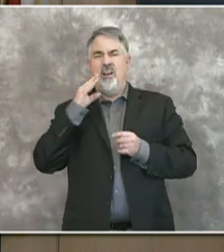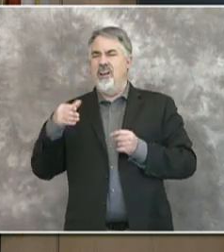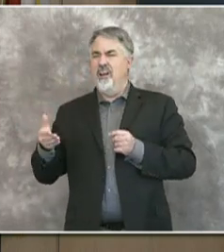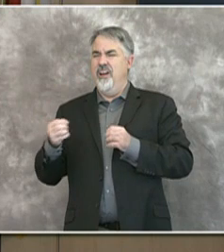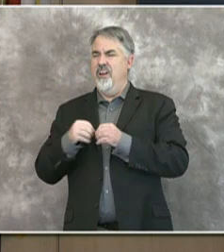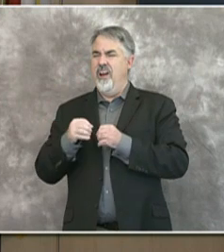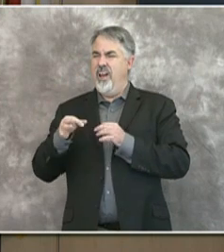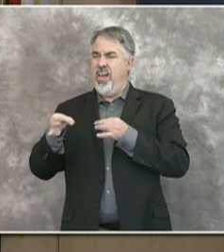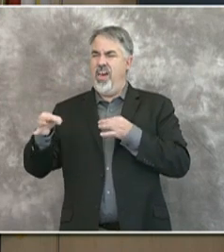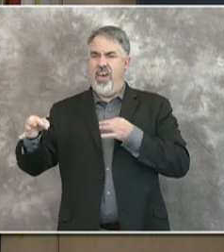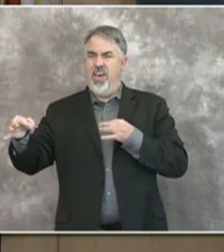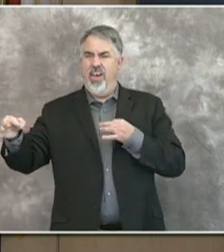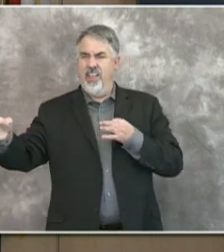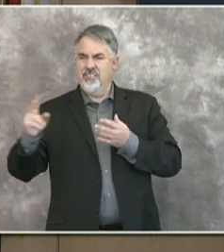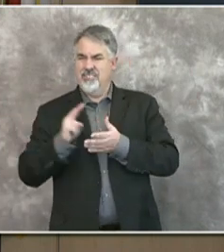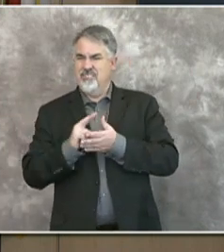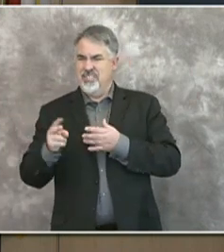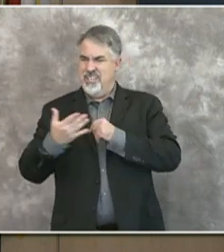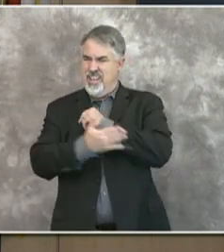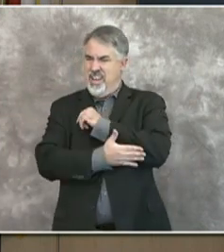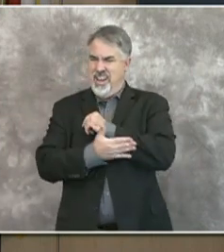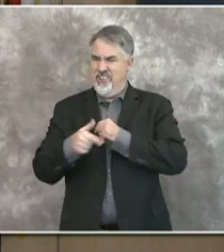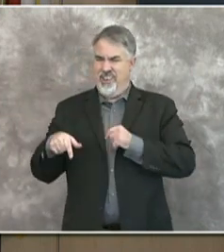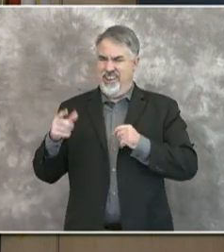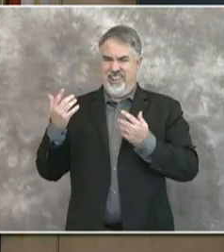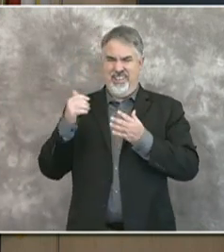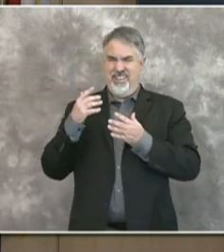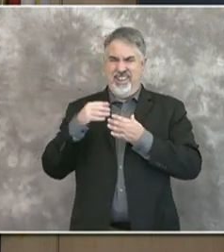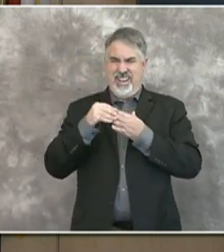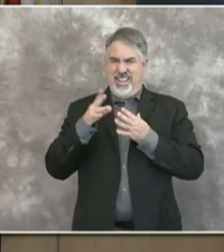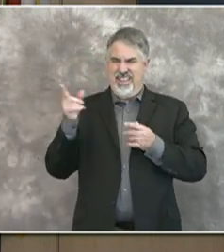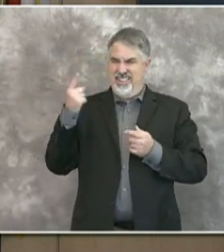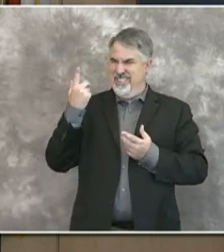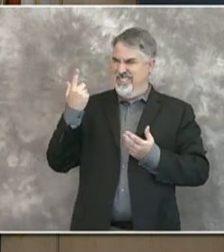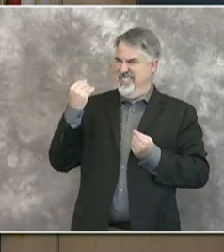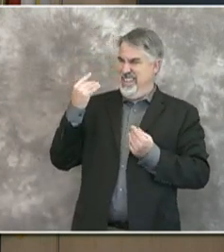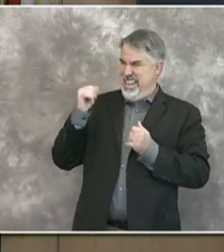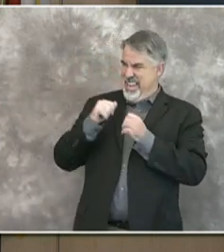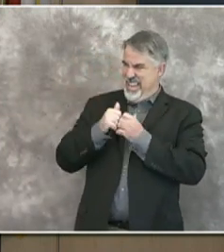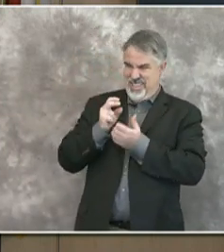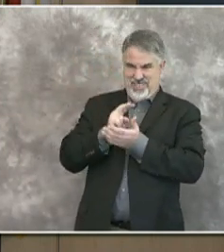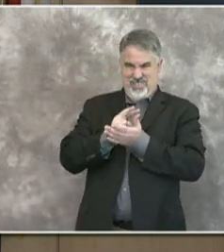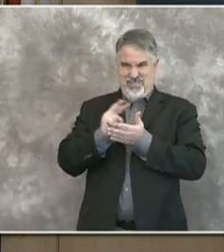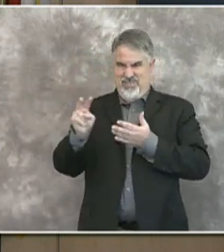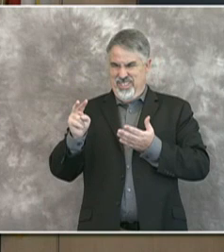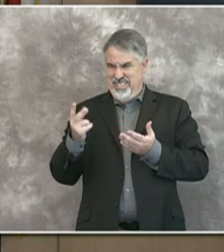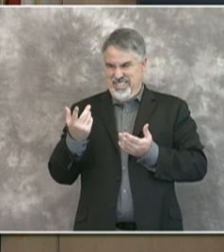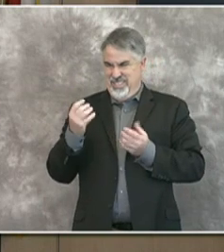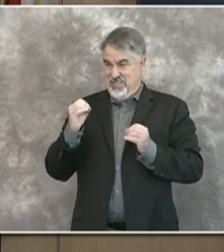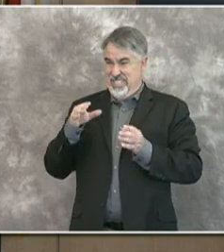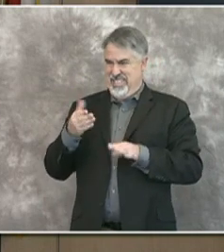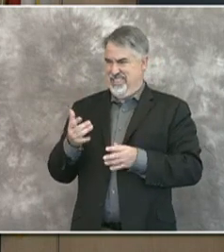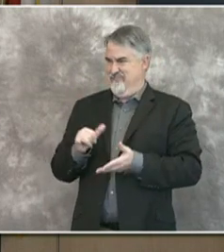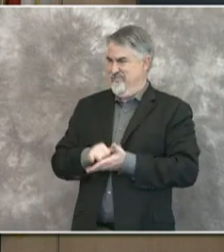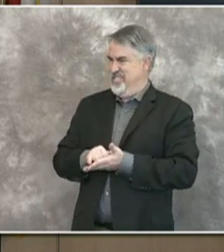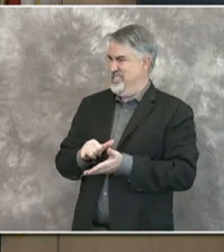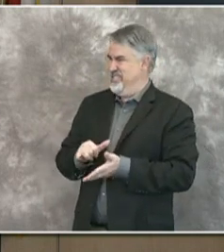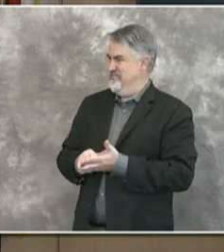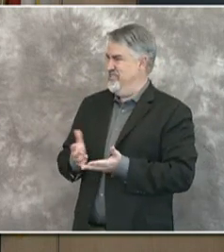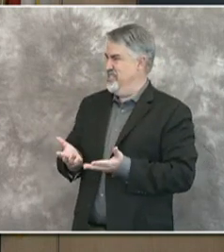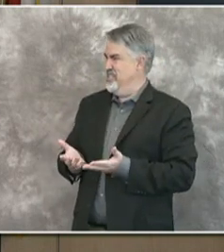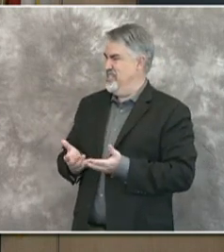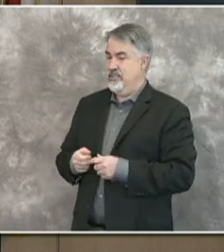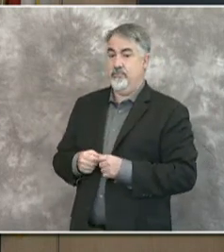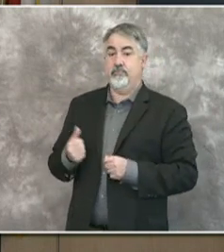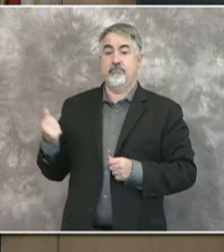we have done well to slow the spread, shouldn't we now have the ability to decide how we move out of this crisis? Well, I